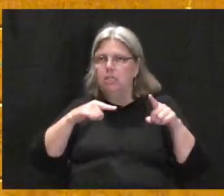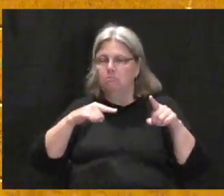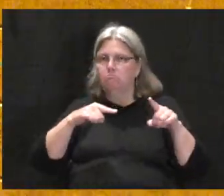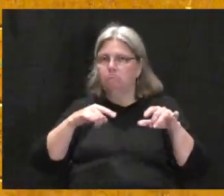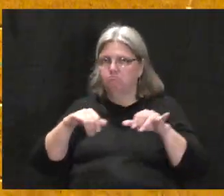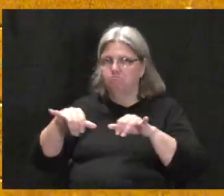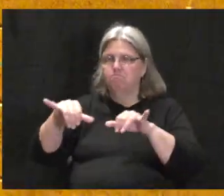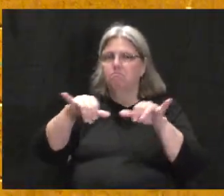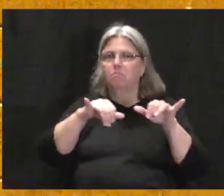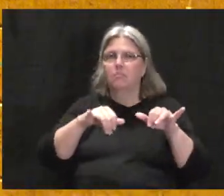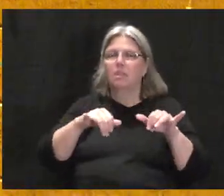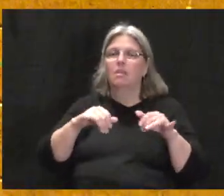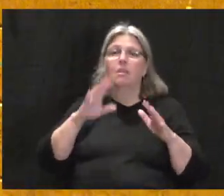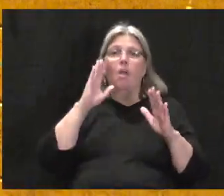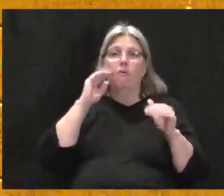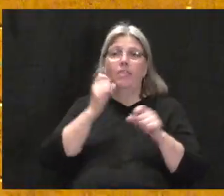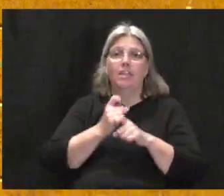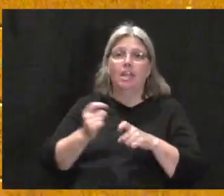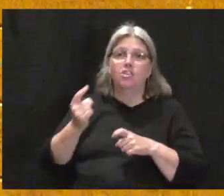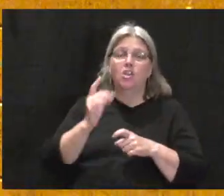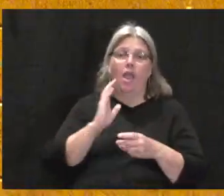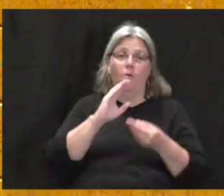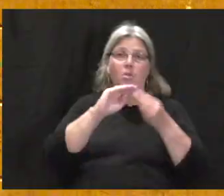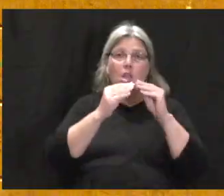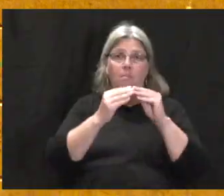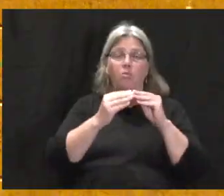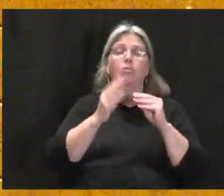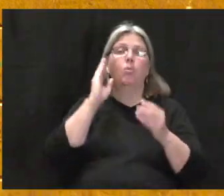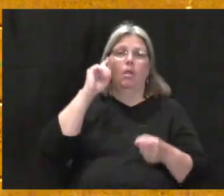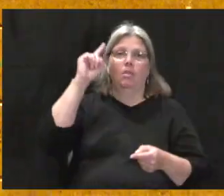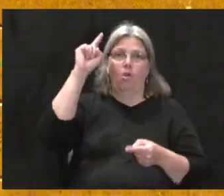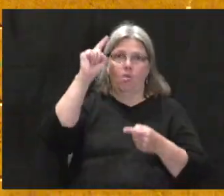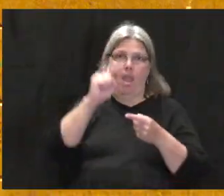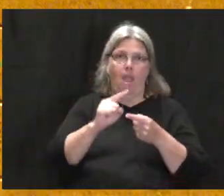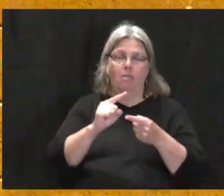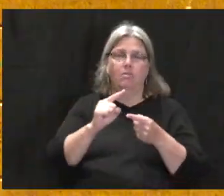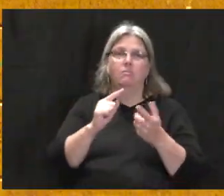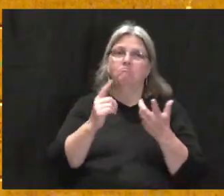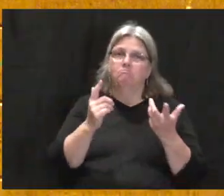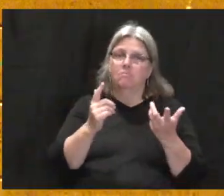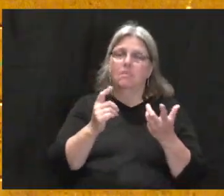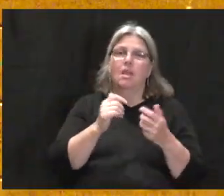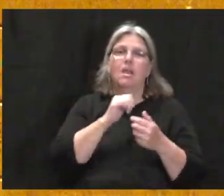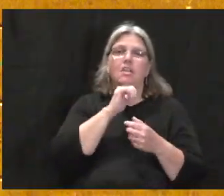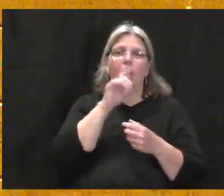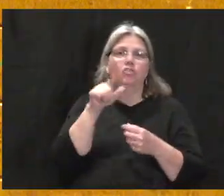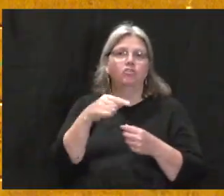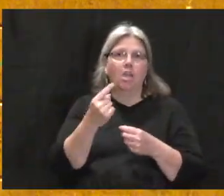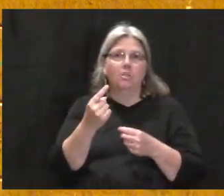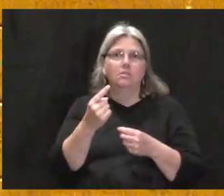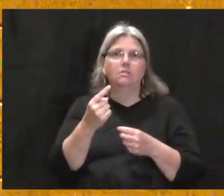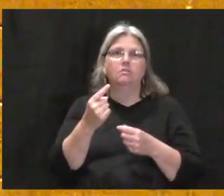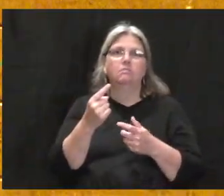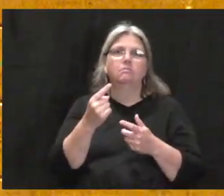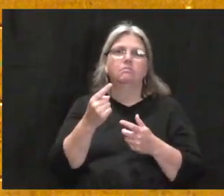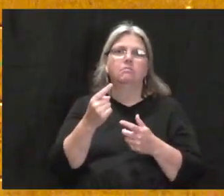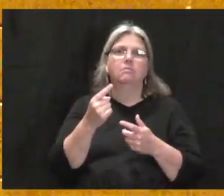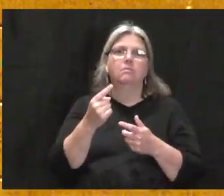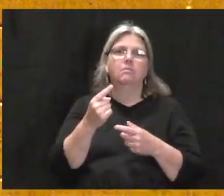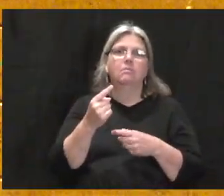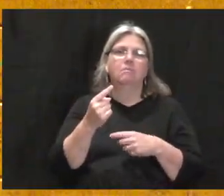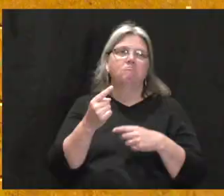take every single person in this room and people outside this room to make sure that you're not witnesses to this,